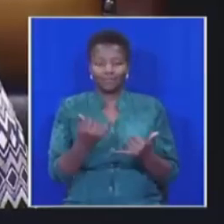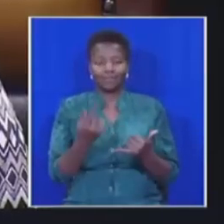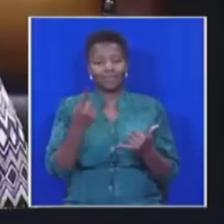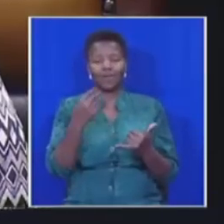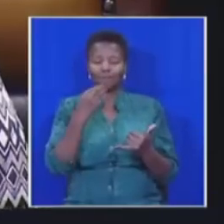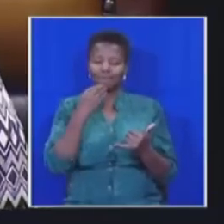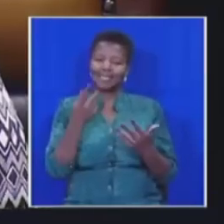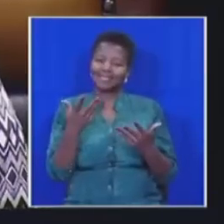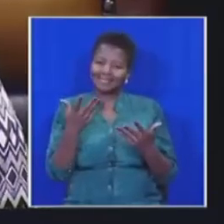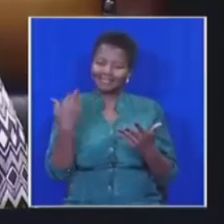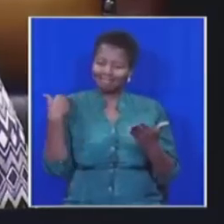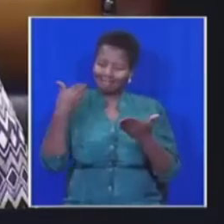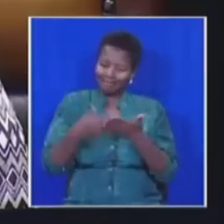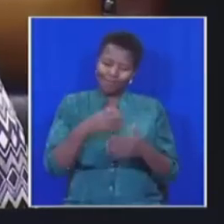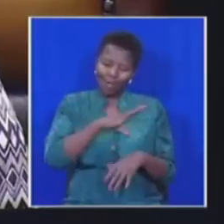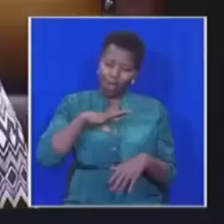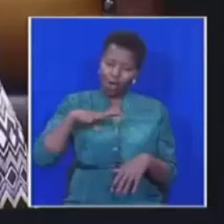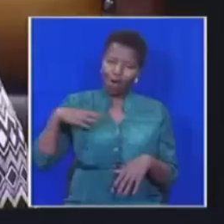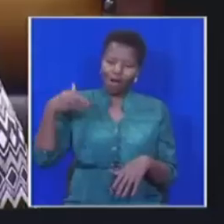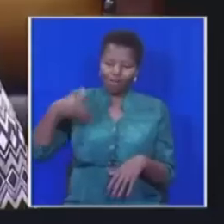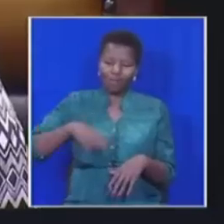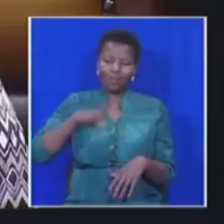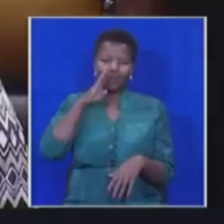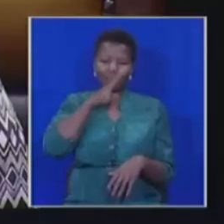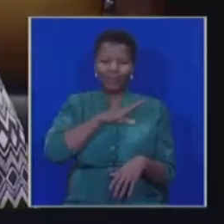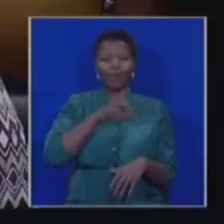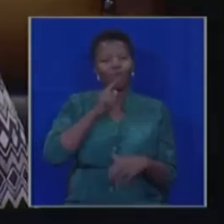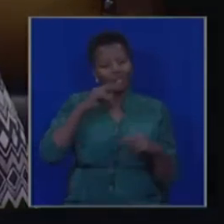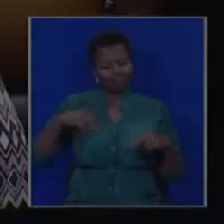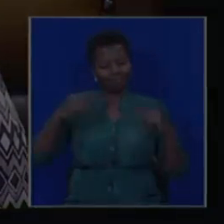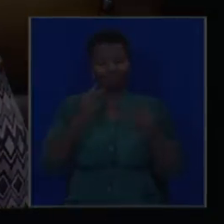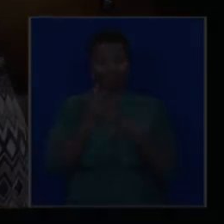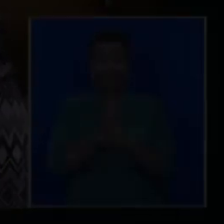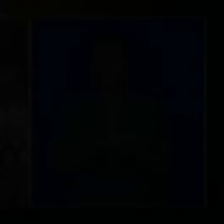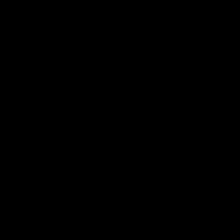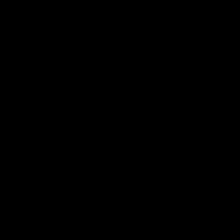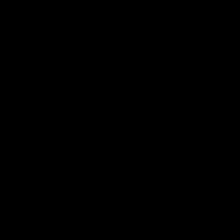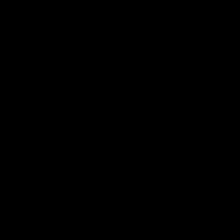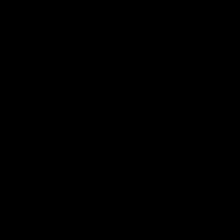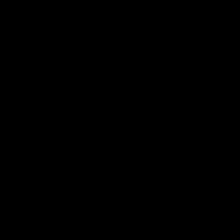other, but this is not the platform. This is the house. Please.